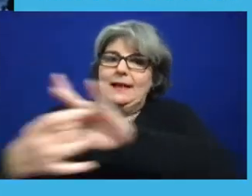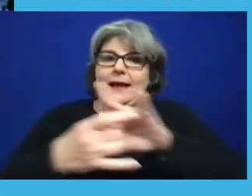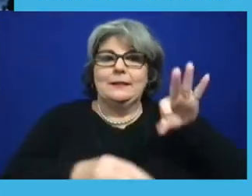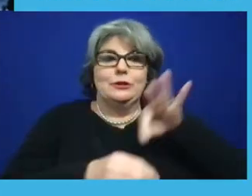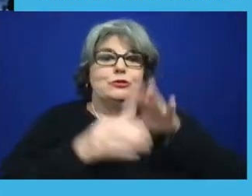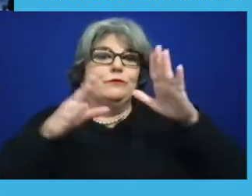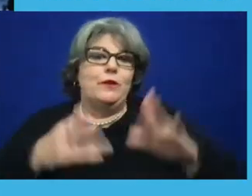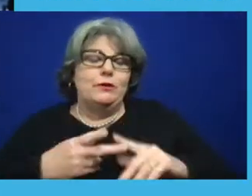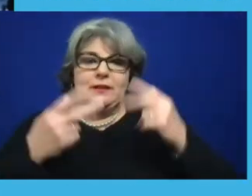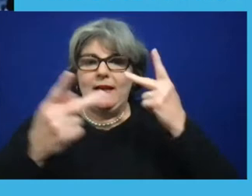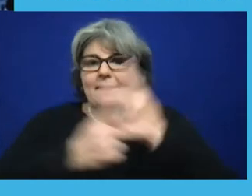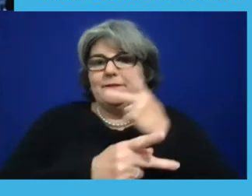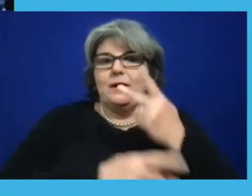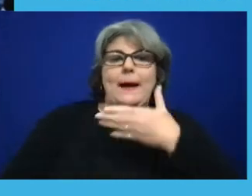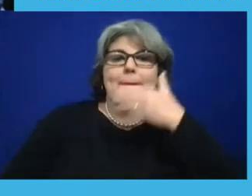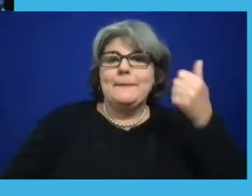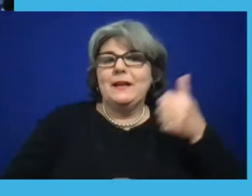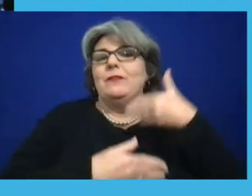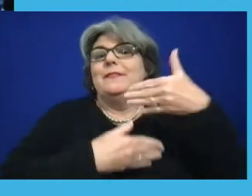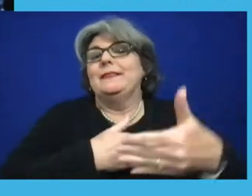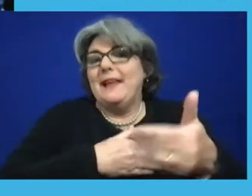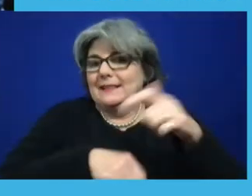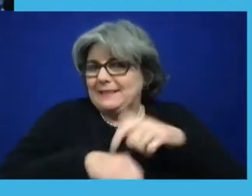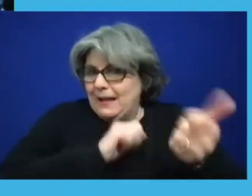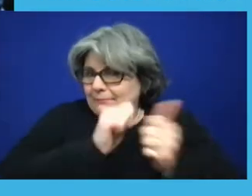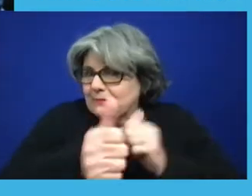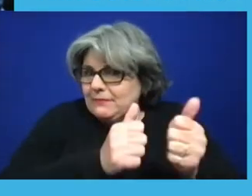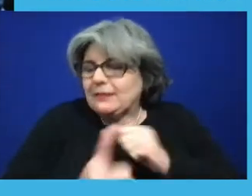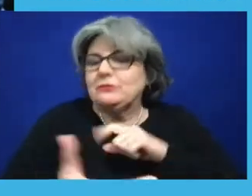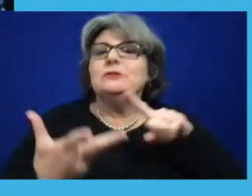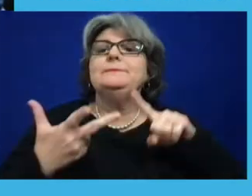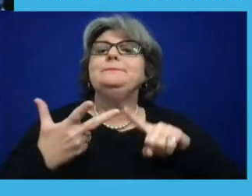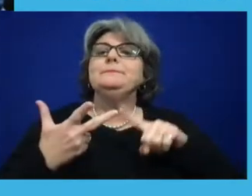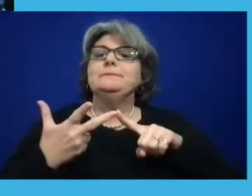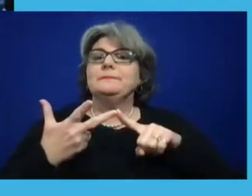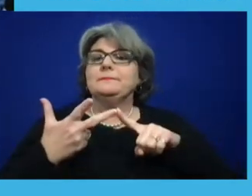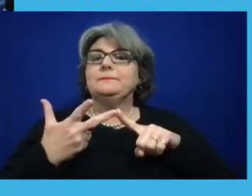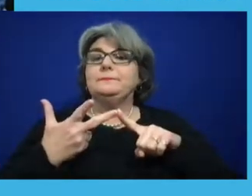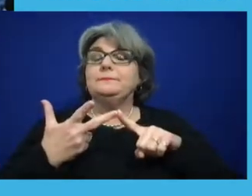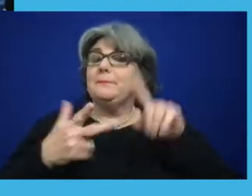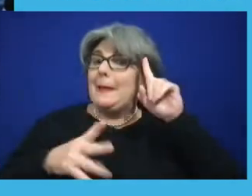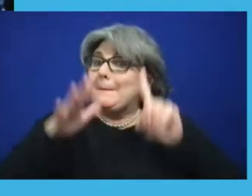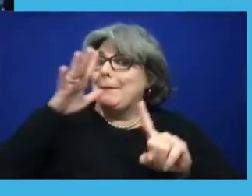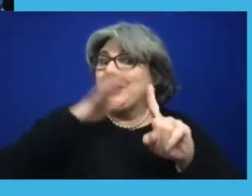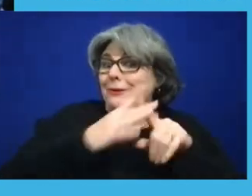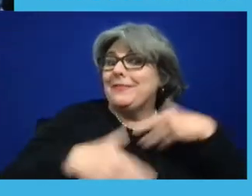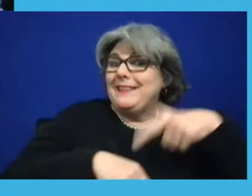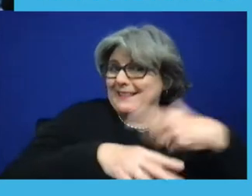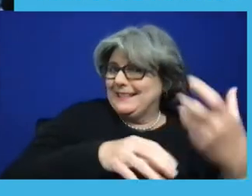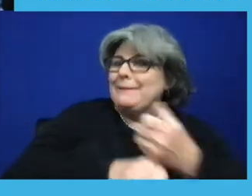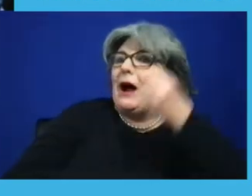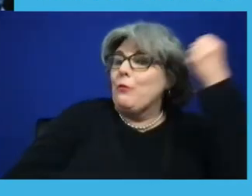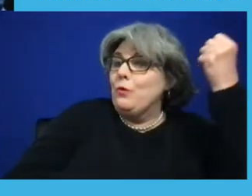I figured out why my campaign hadn't connected to voters. I tried to run a better race the next